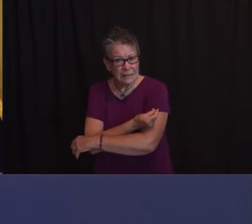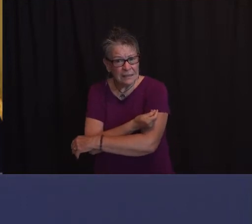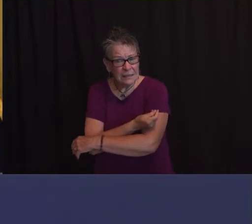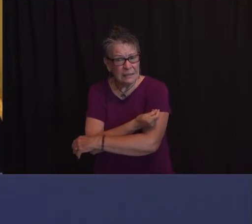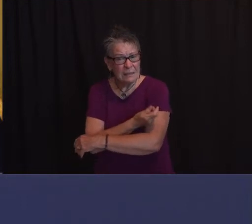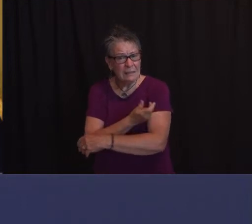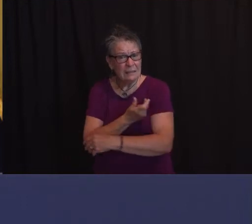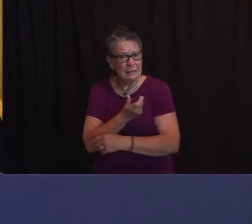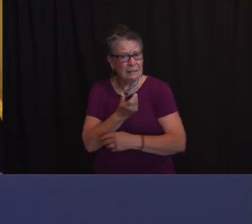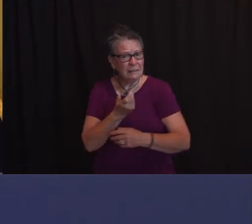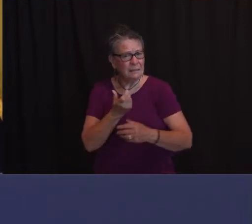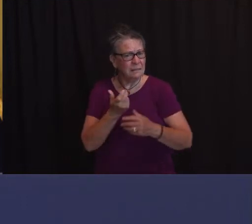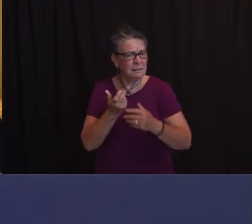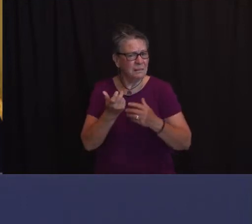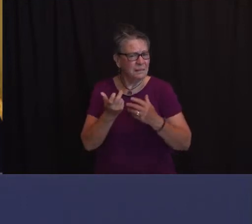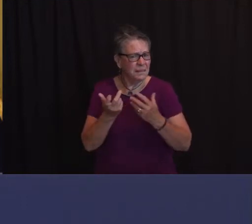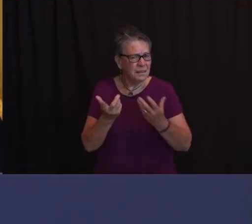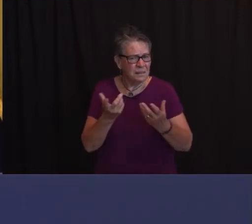capacity limit